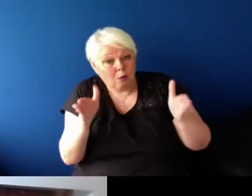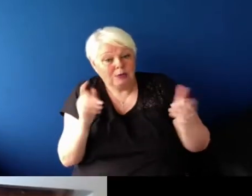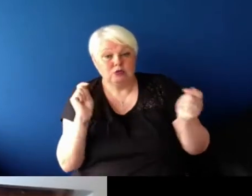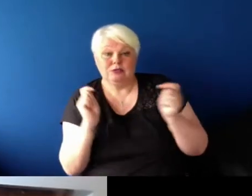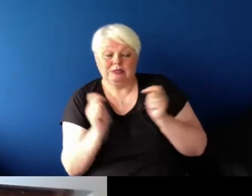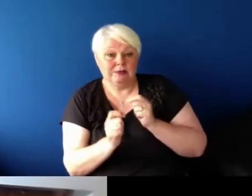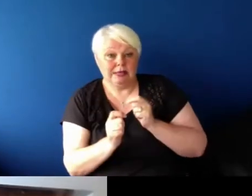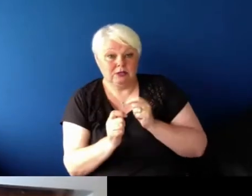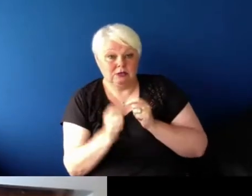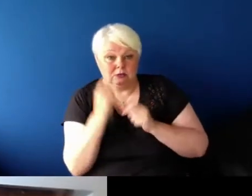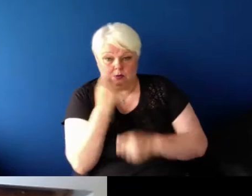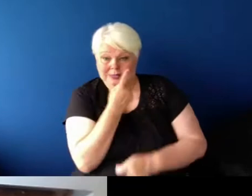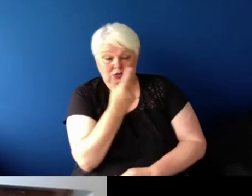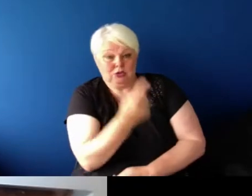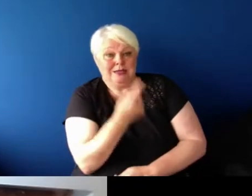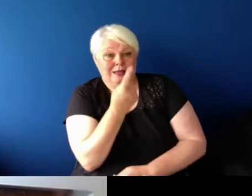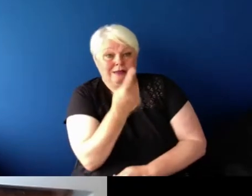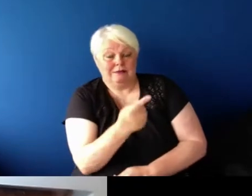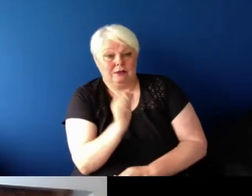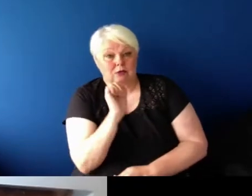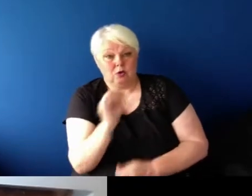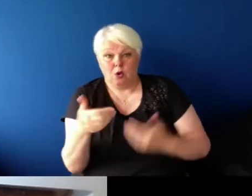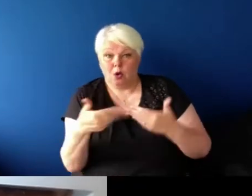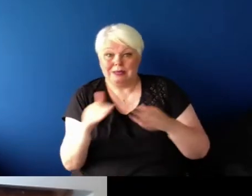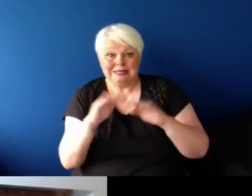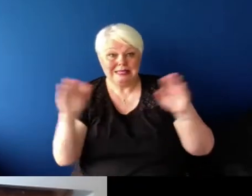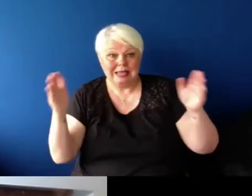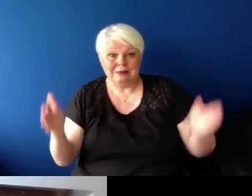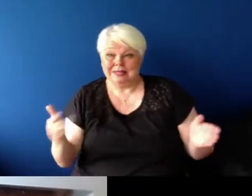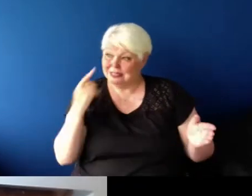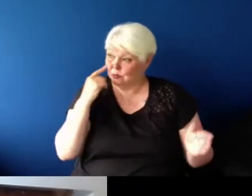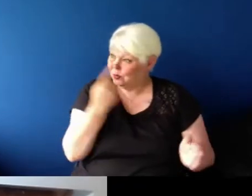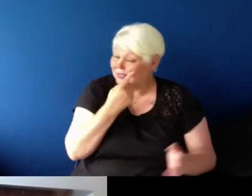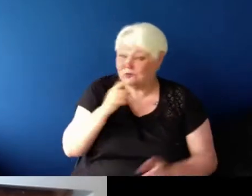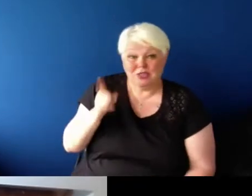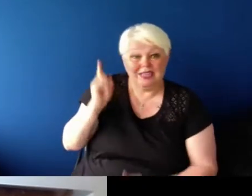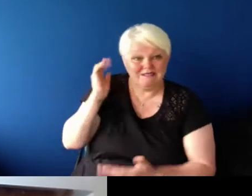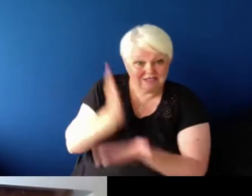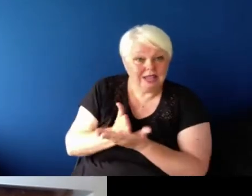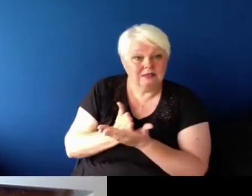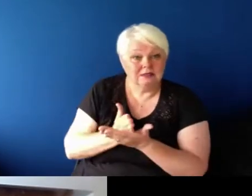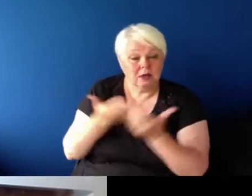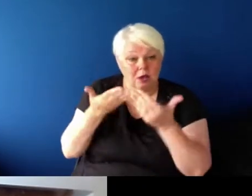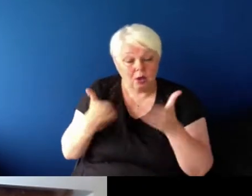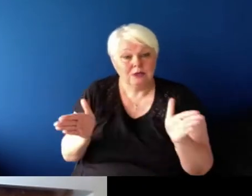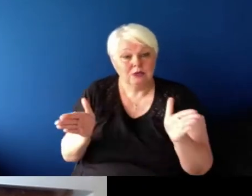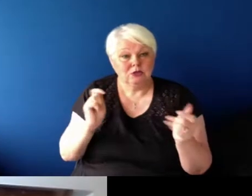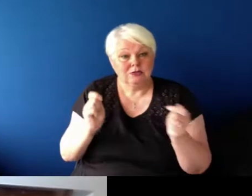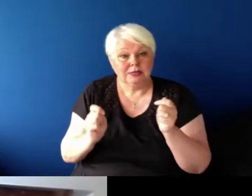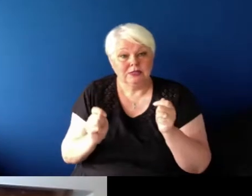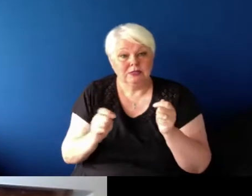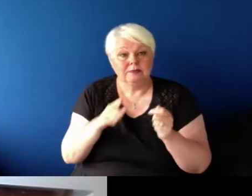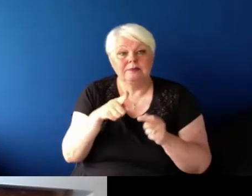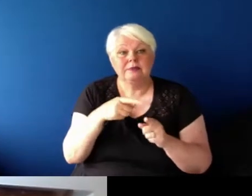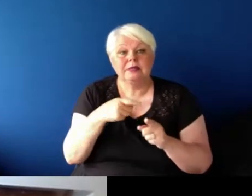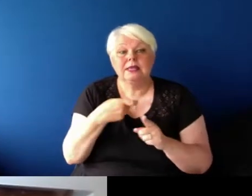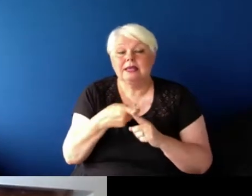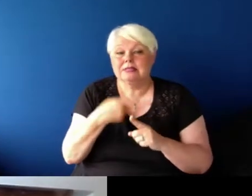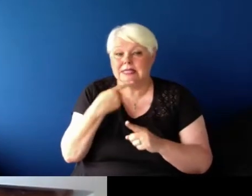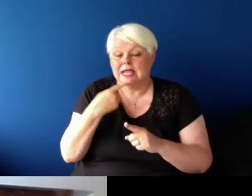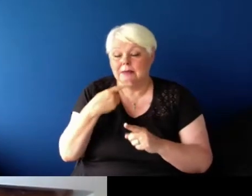I mean, your Open Table Network is witness to the fact that it can be open to transformation. It has been interesting. I've been